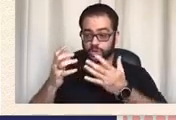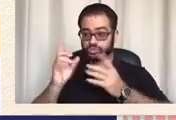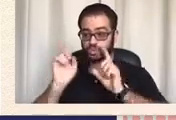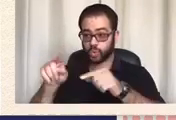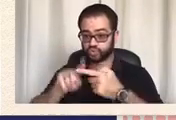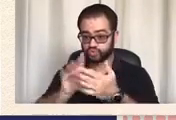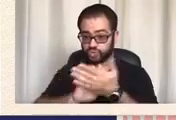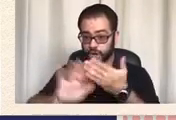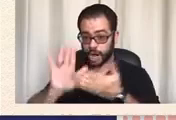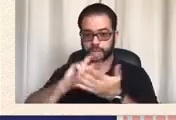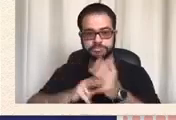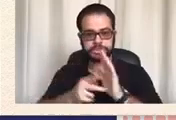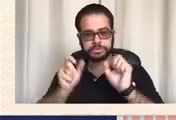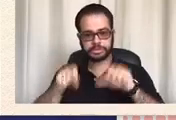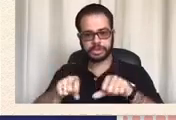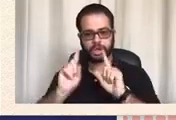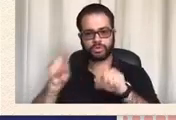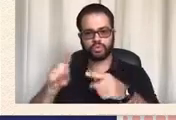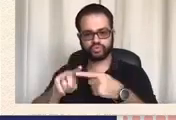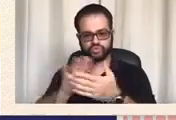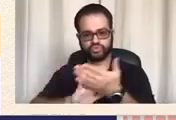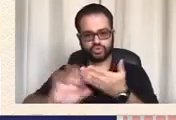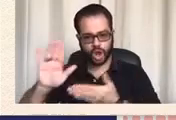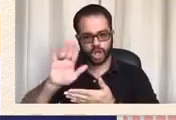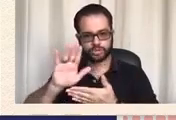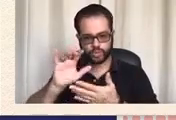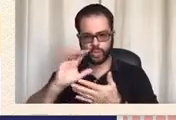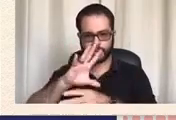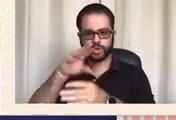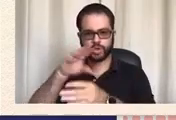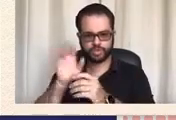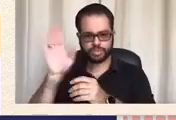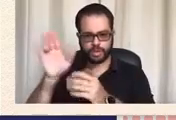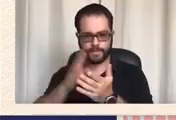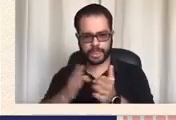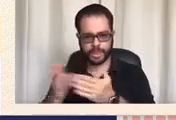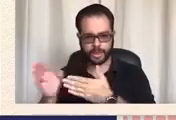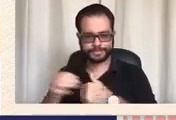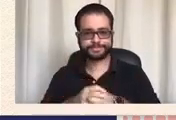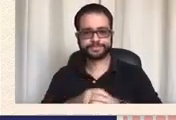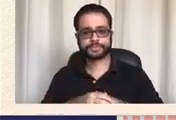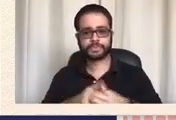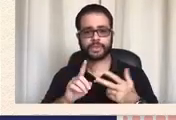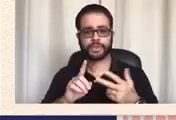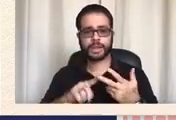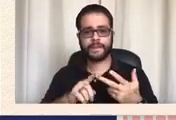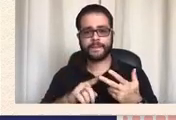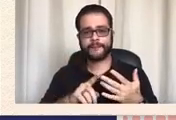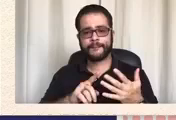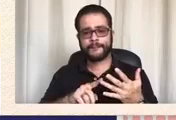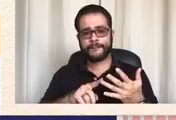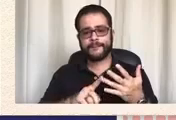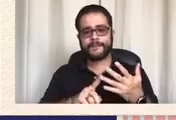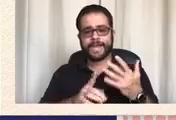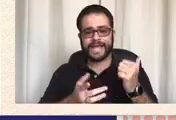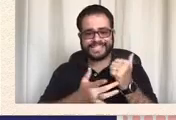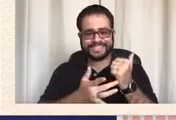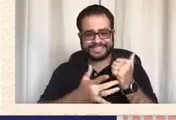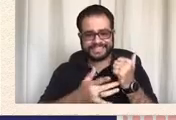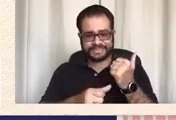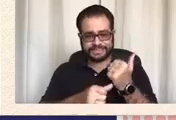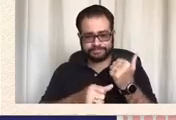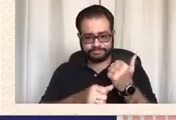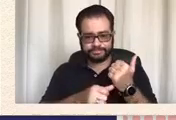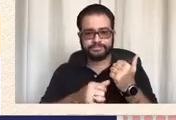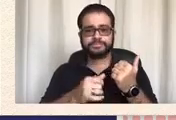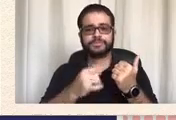part of their strengths, and that's part of their desires. We're also looking at assistive technology devices and many